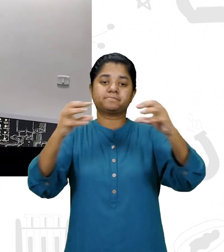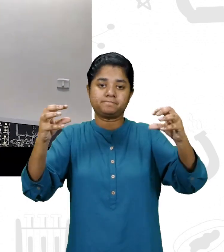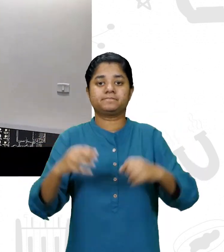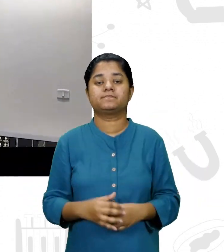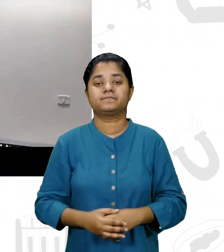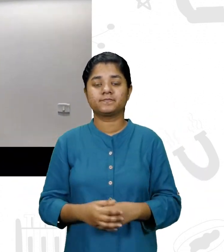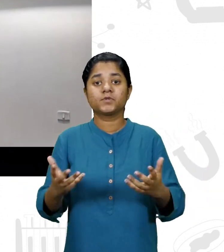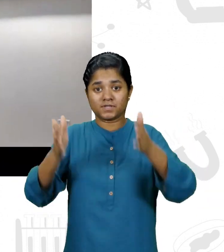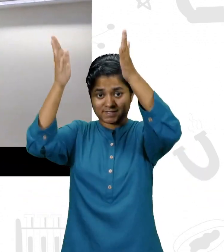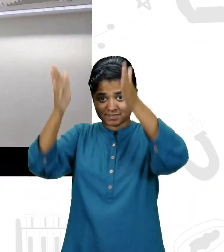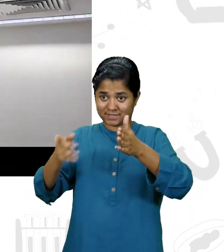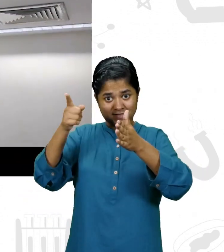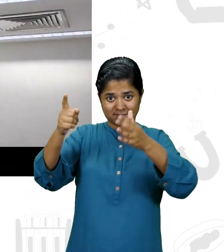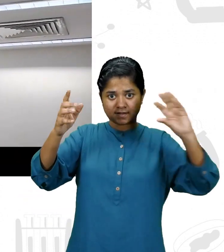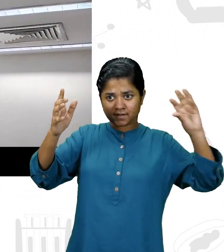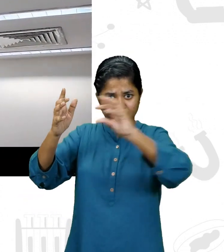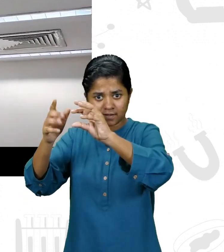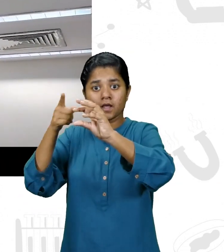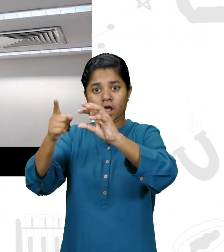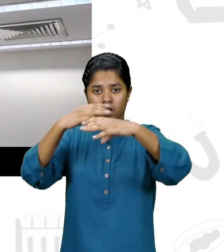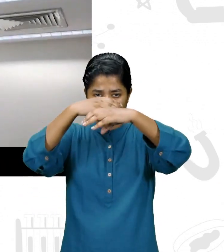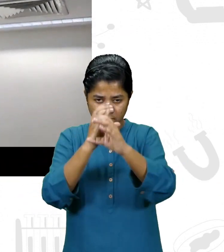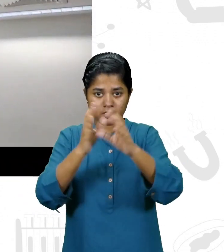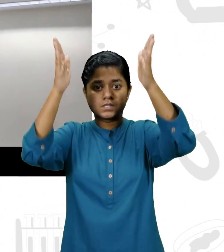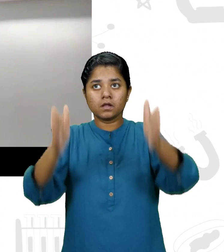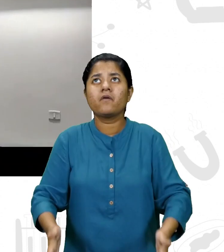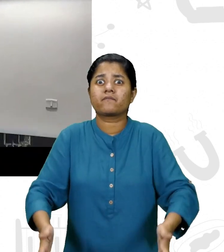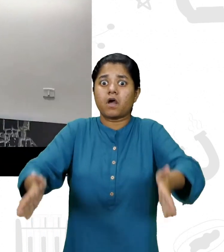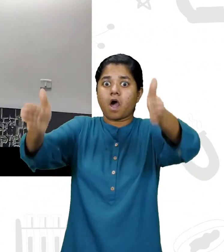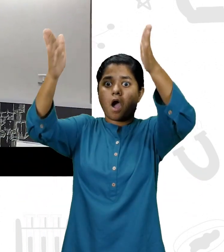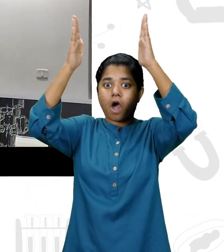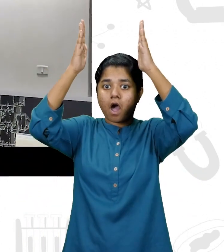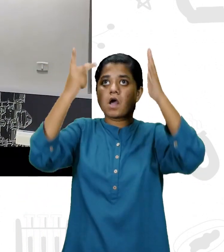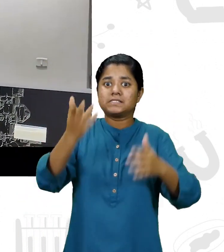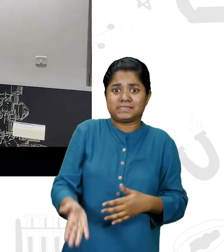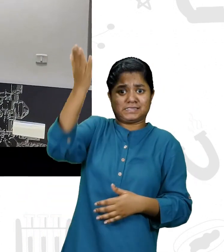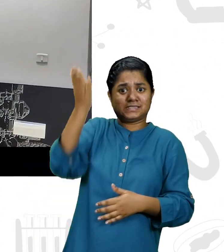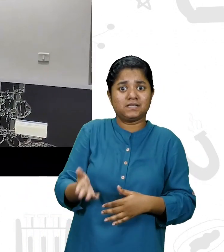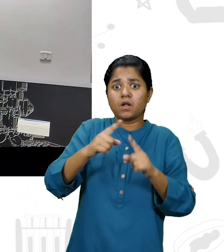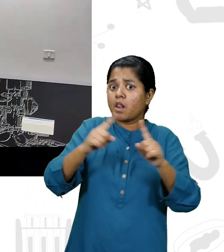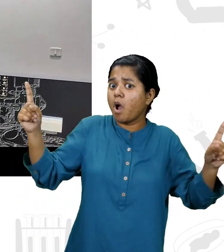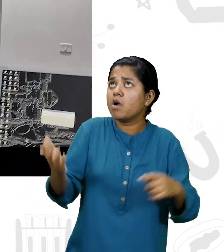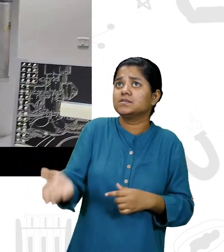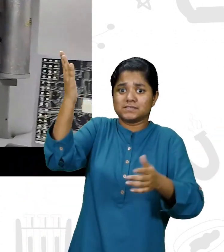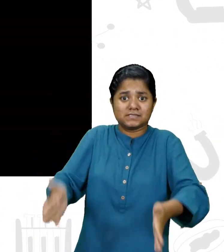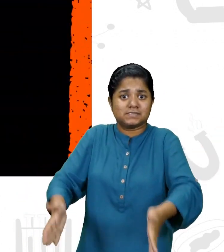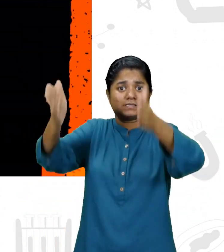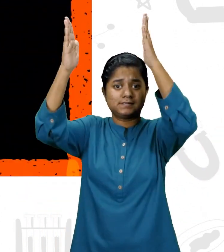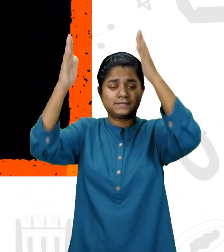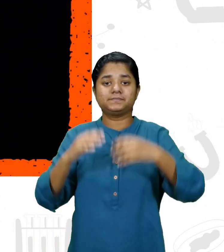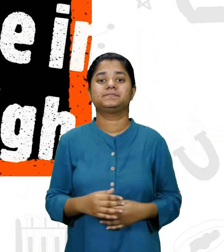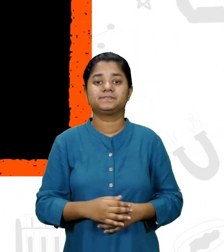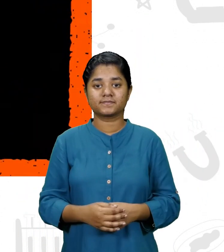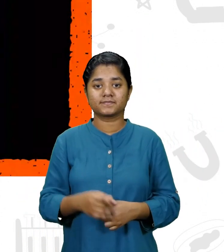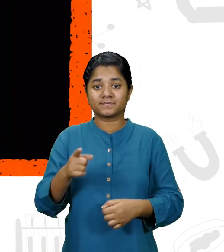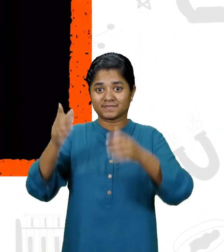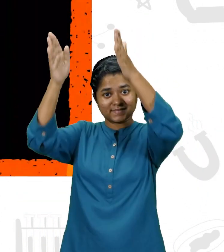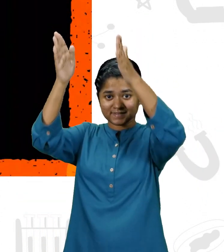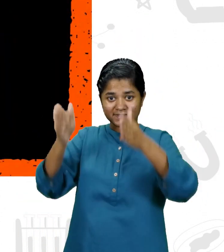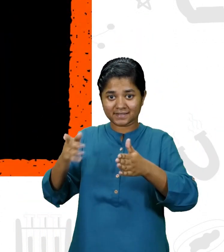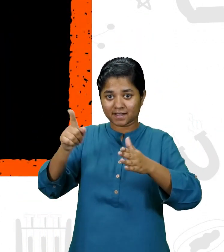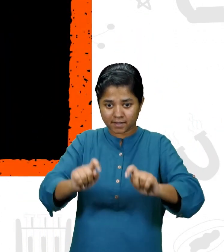and this is the long tube that you see is the path of the electrons.